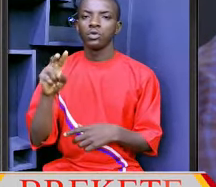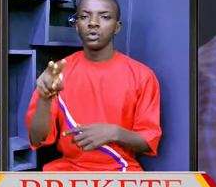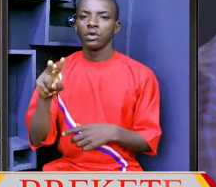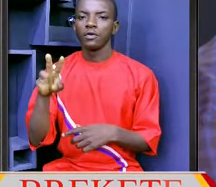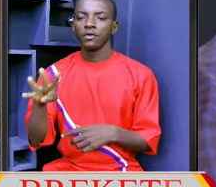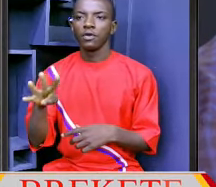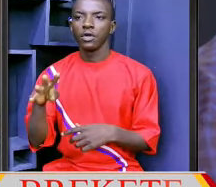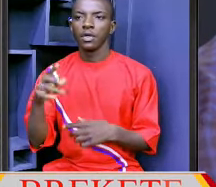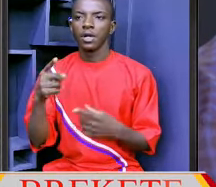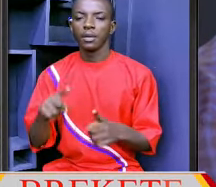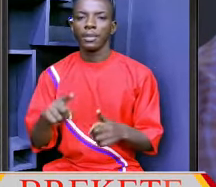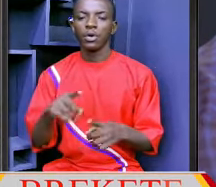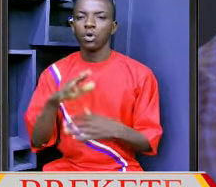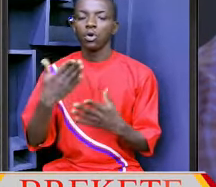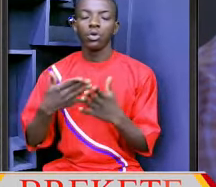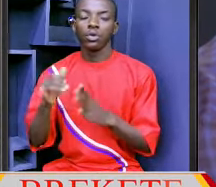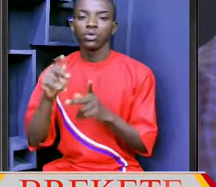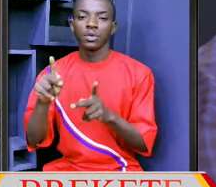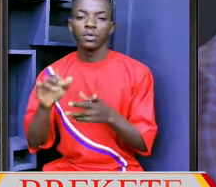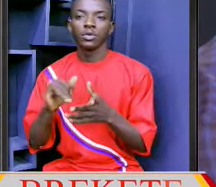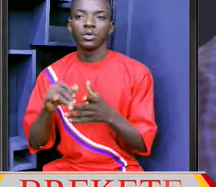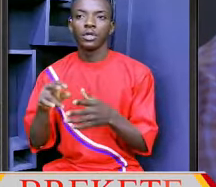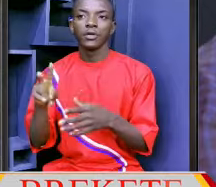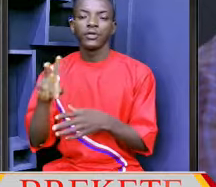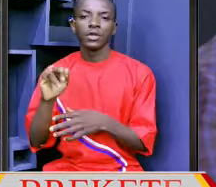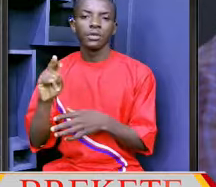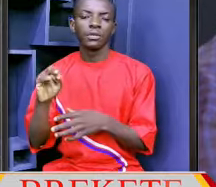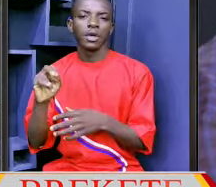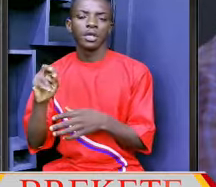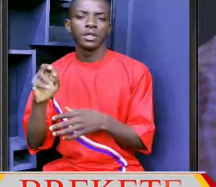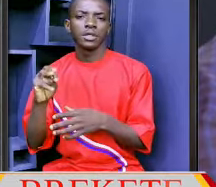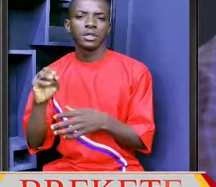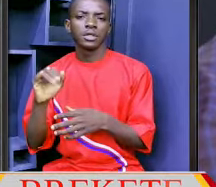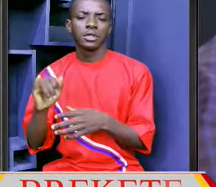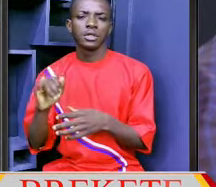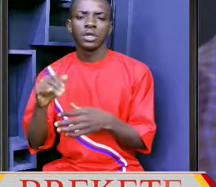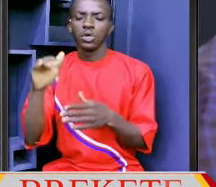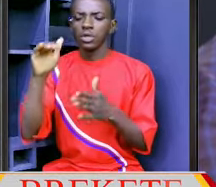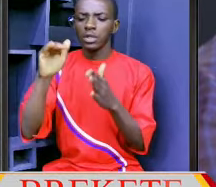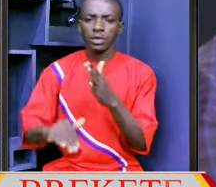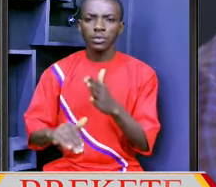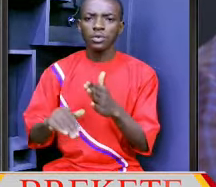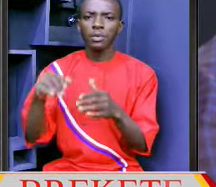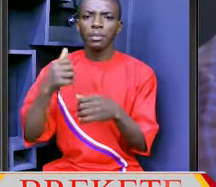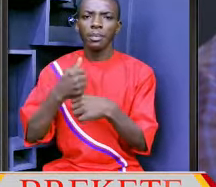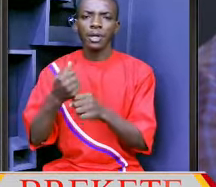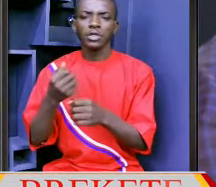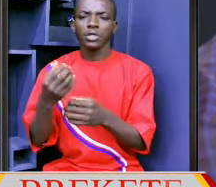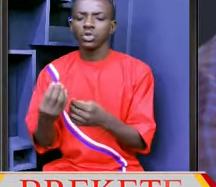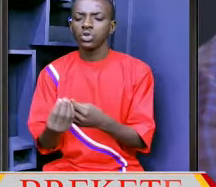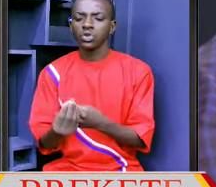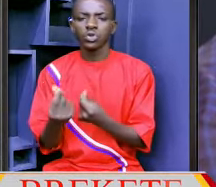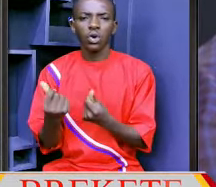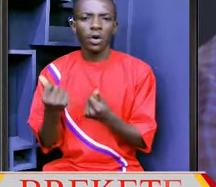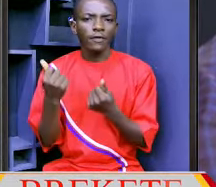2024, it happened. All those people, they victimize them. They subdue them. They make them soft.